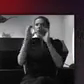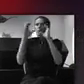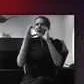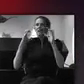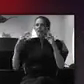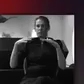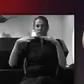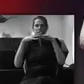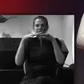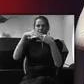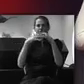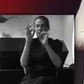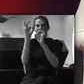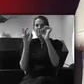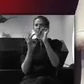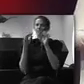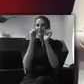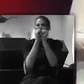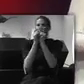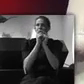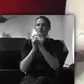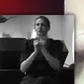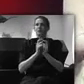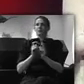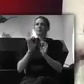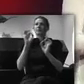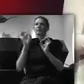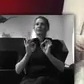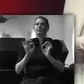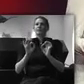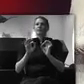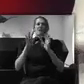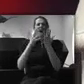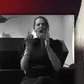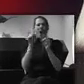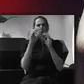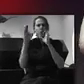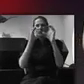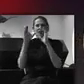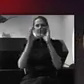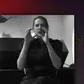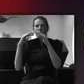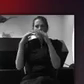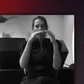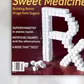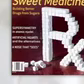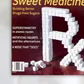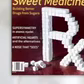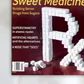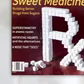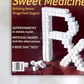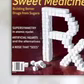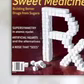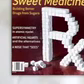How do our cells communicate? A totally new science has evolved during the last 20 years.